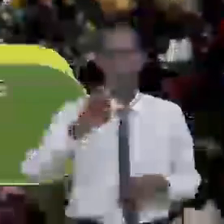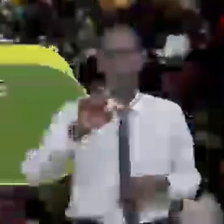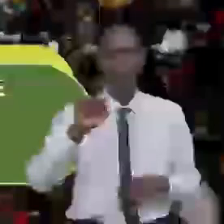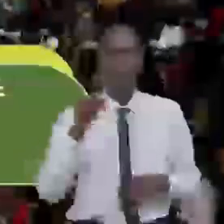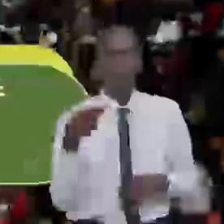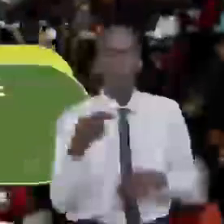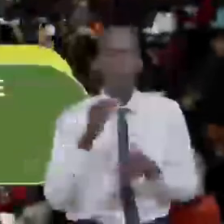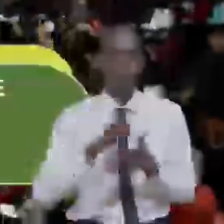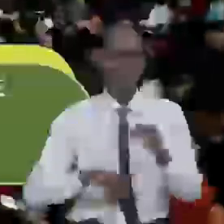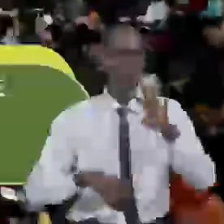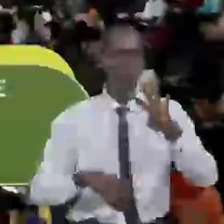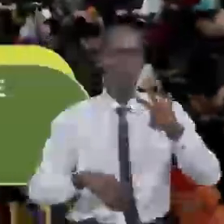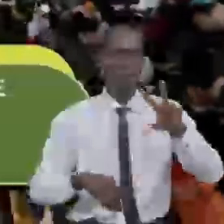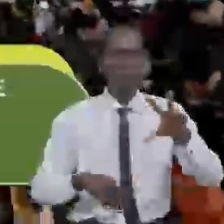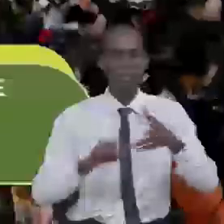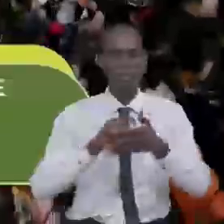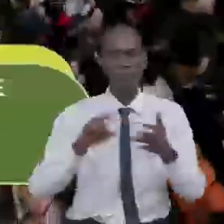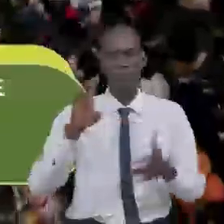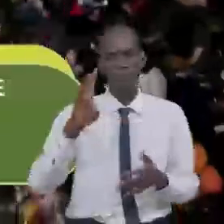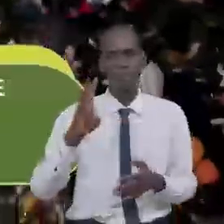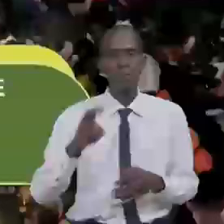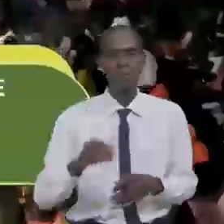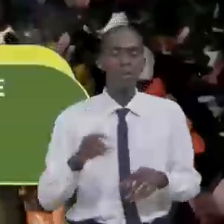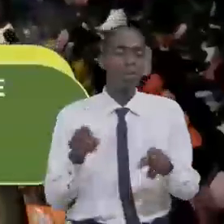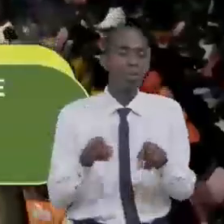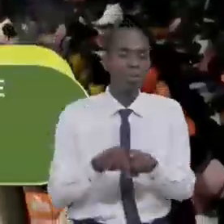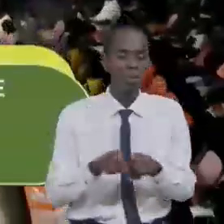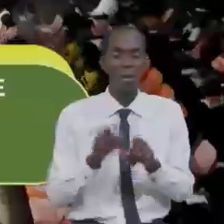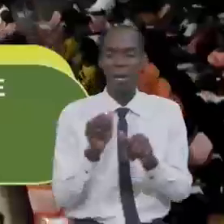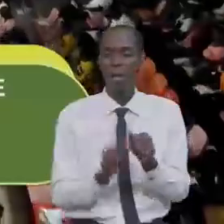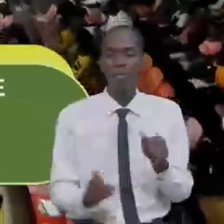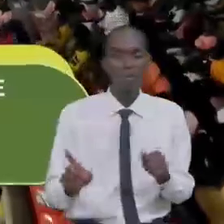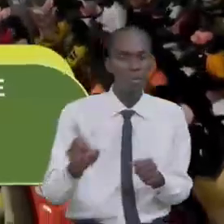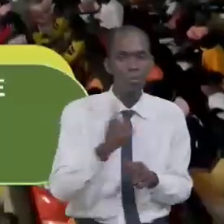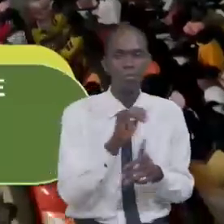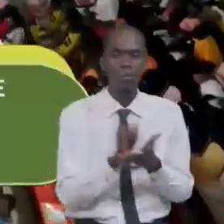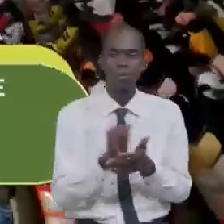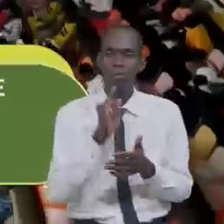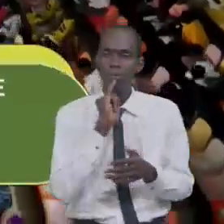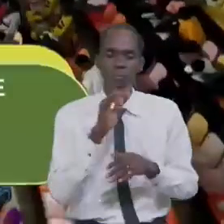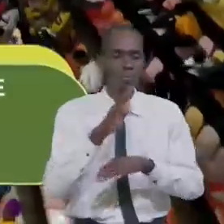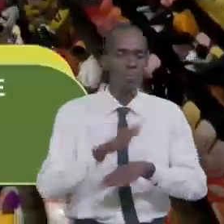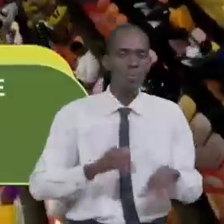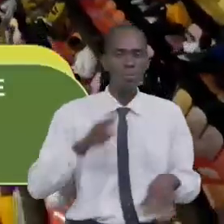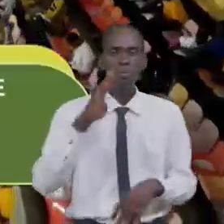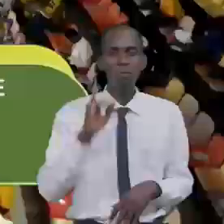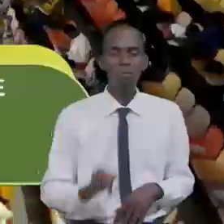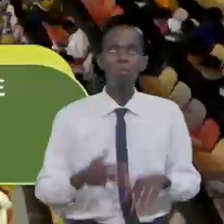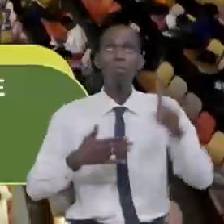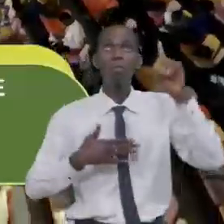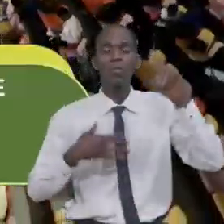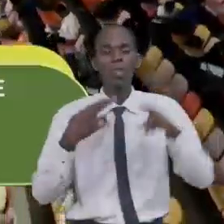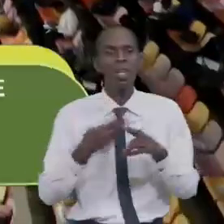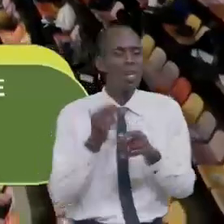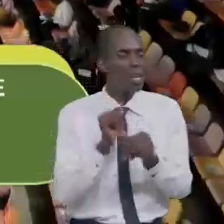43. We're looking at verse 7. Even everyone that is called by my name, everyone